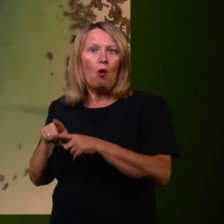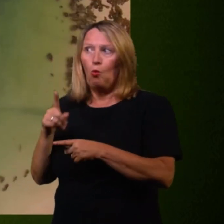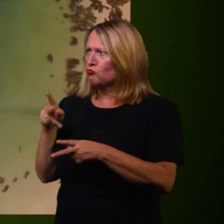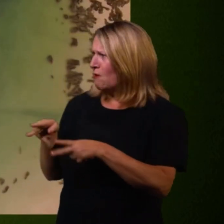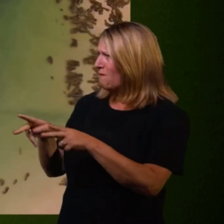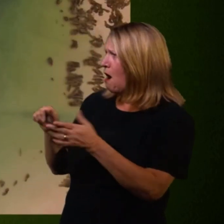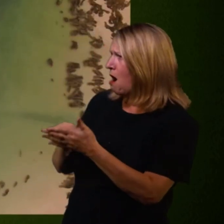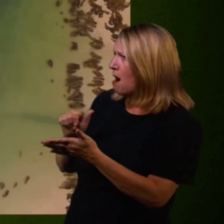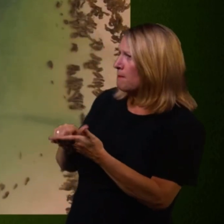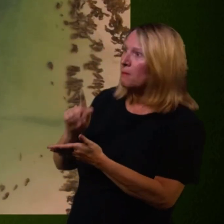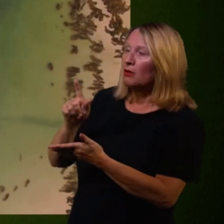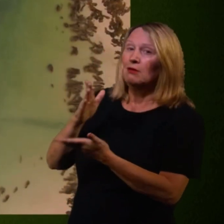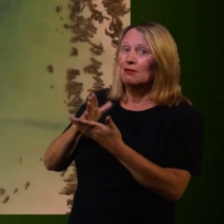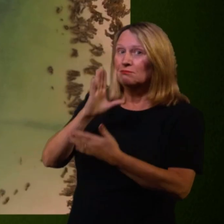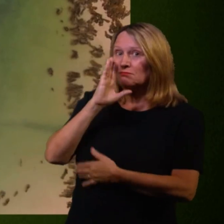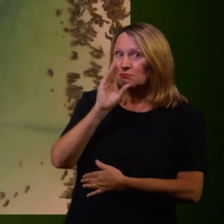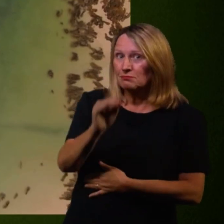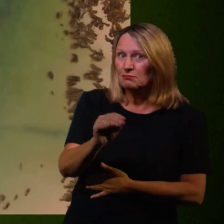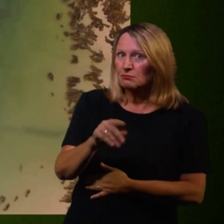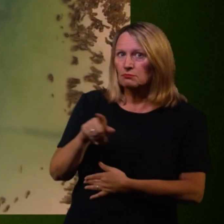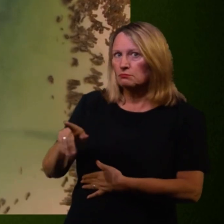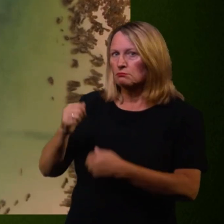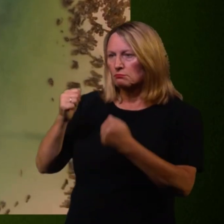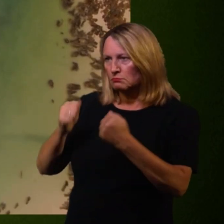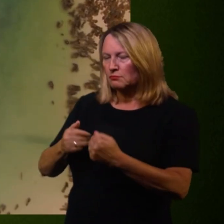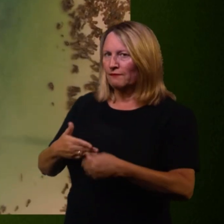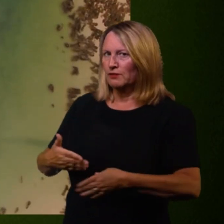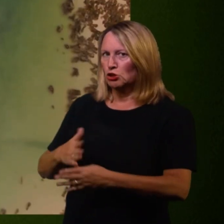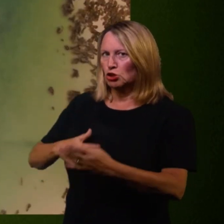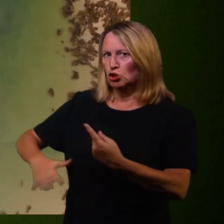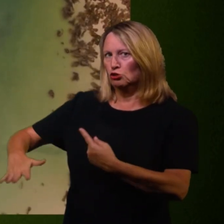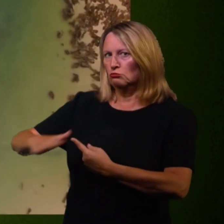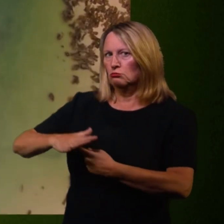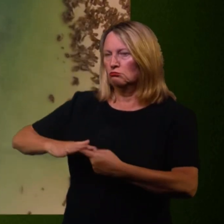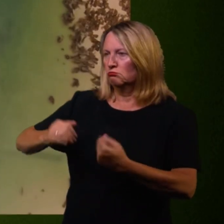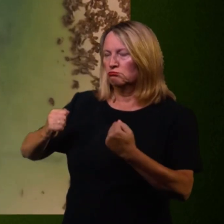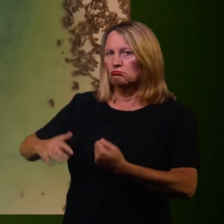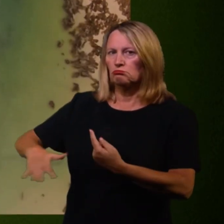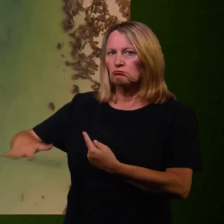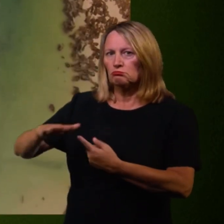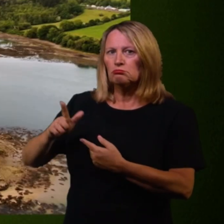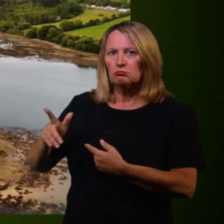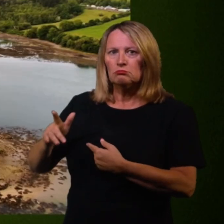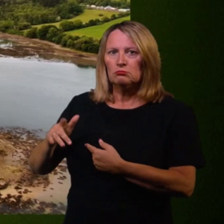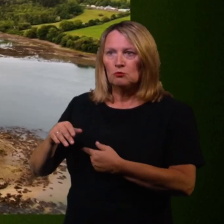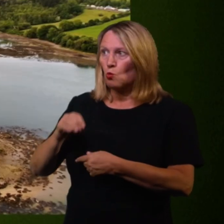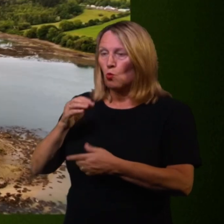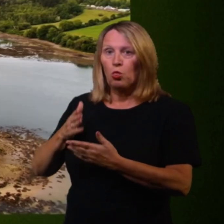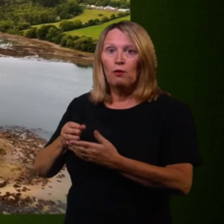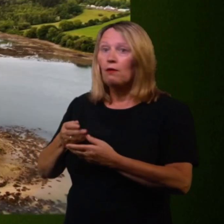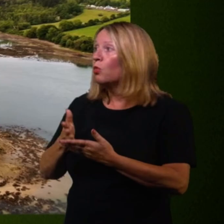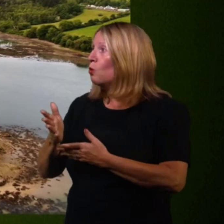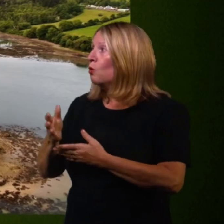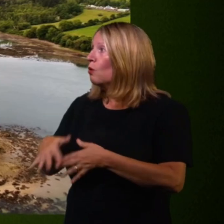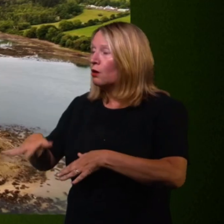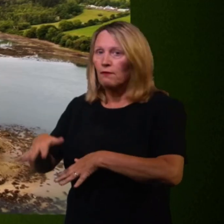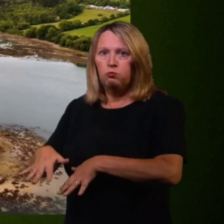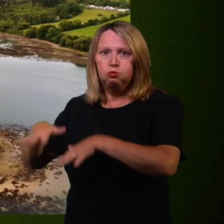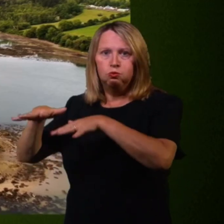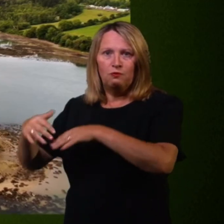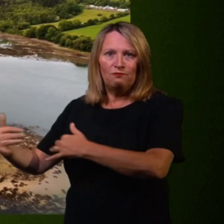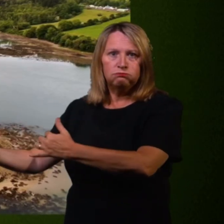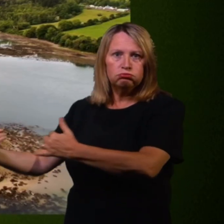one. But I assure you, this is very much a marine environment. It's fed by tidal currents that enter the channel on